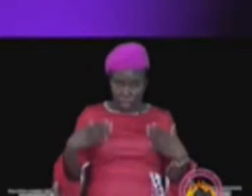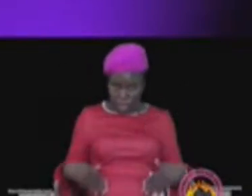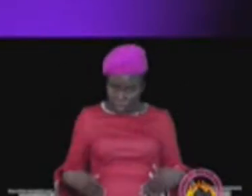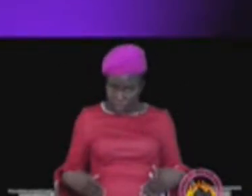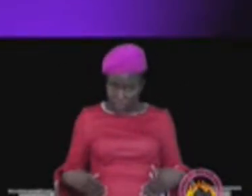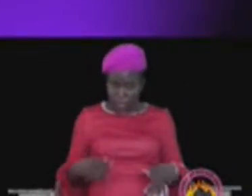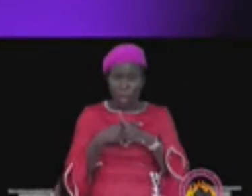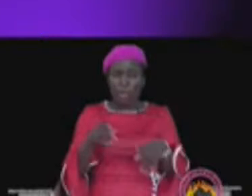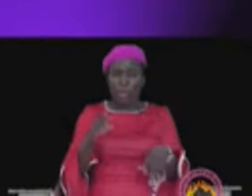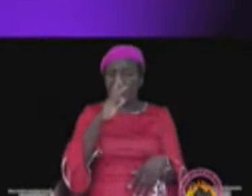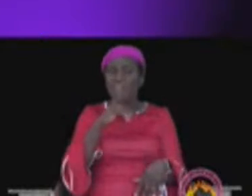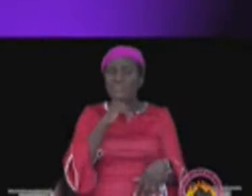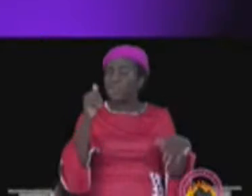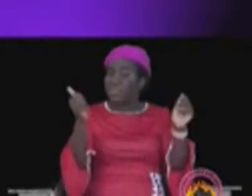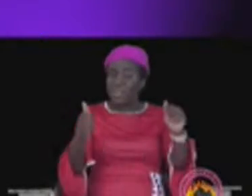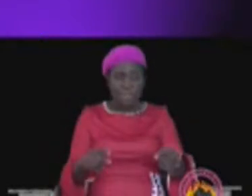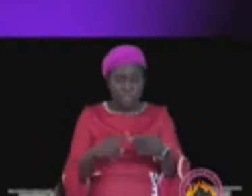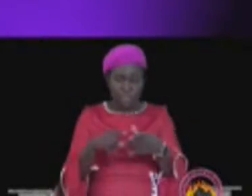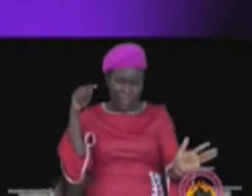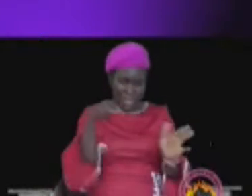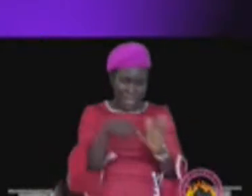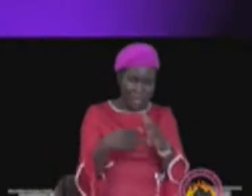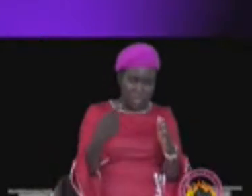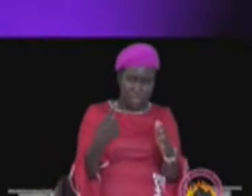but are not able to kill the soul,